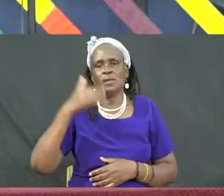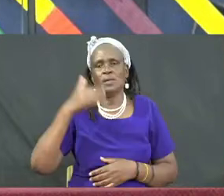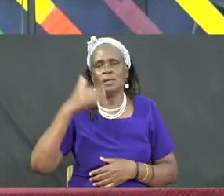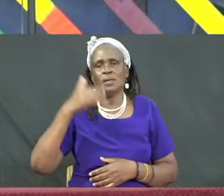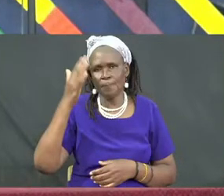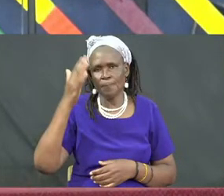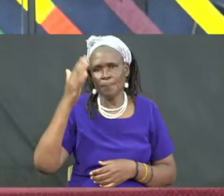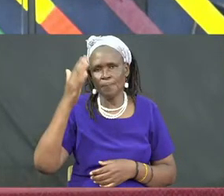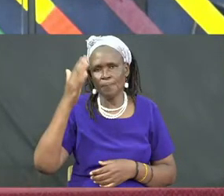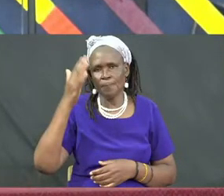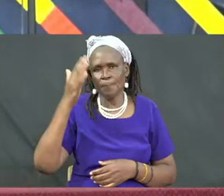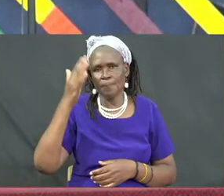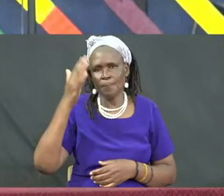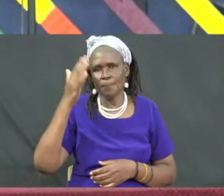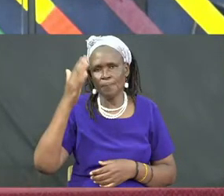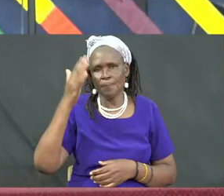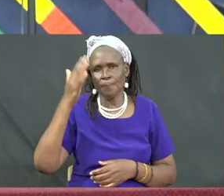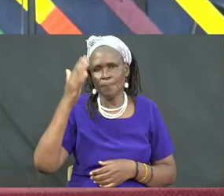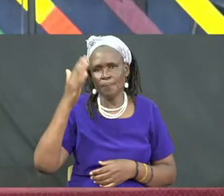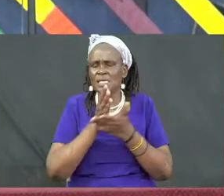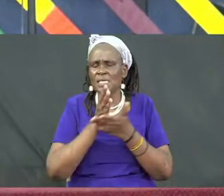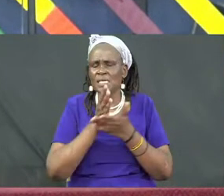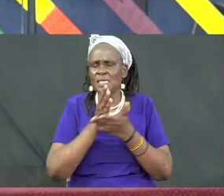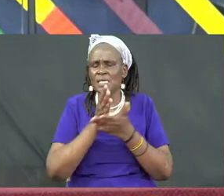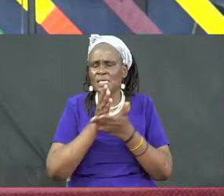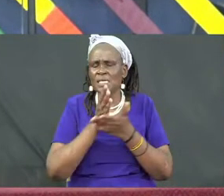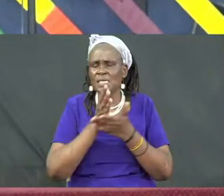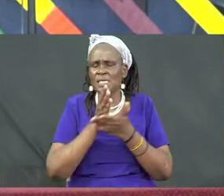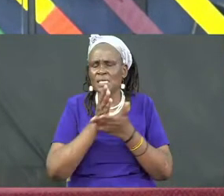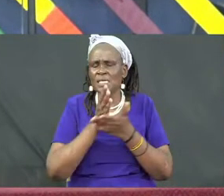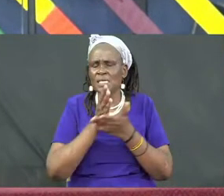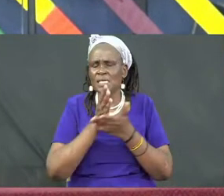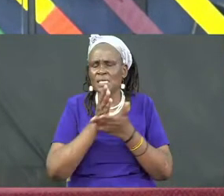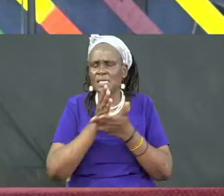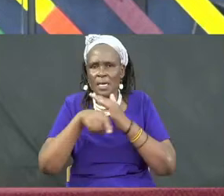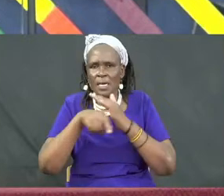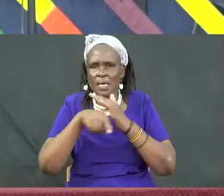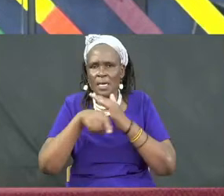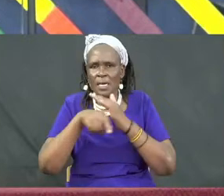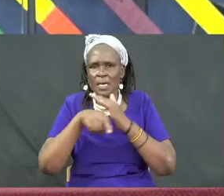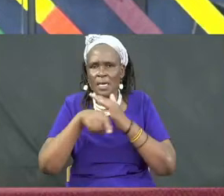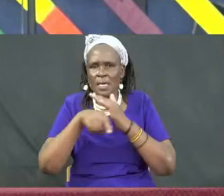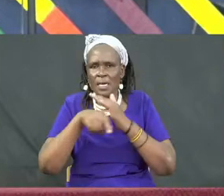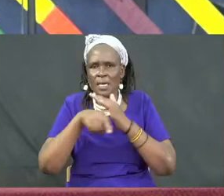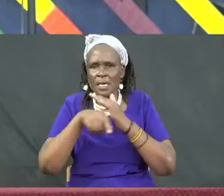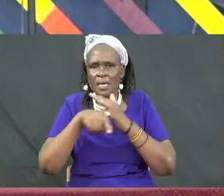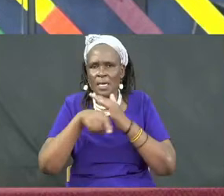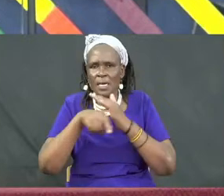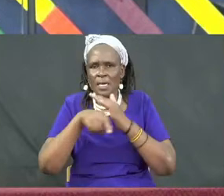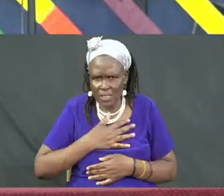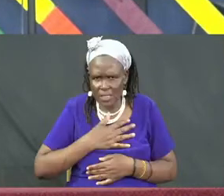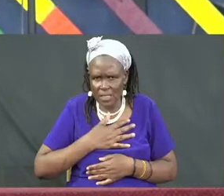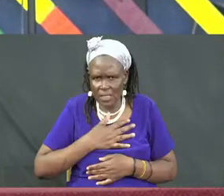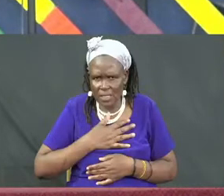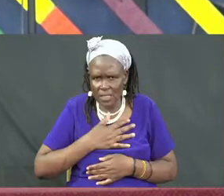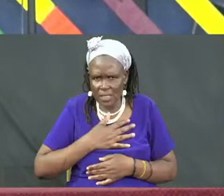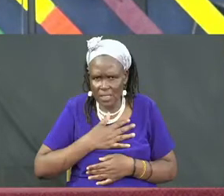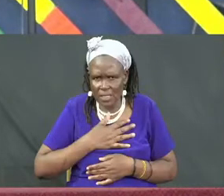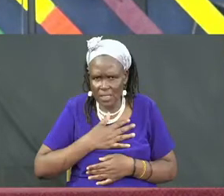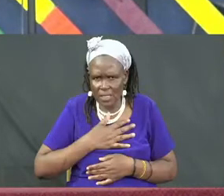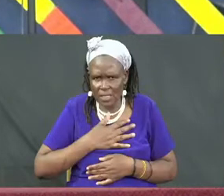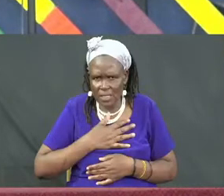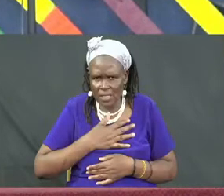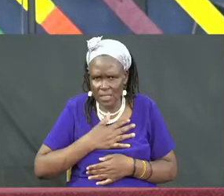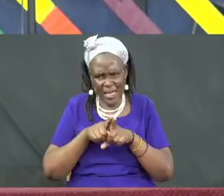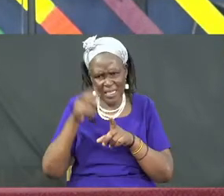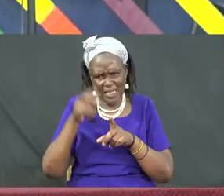I know. And some of us perhaps are in environments that, to be honest, it seems like Satan makes his abode